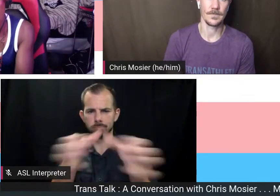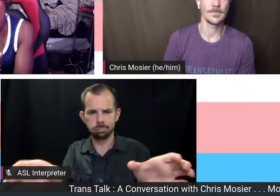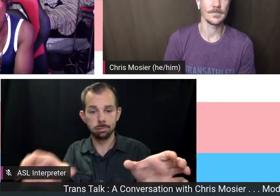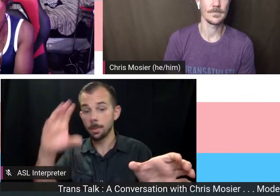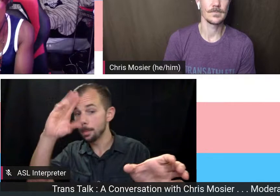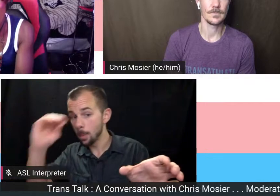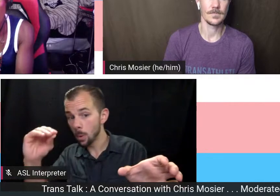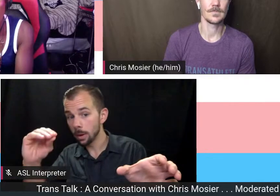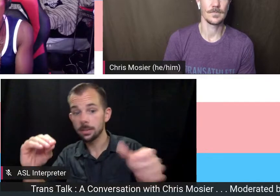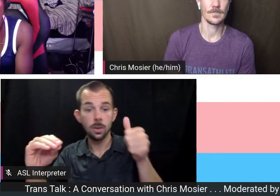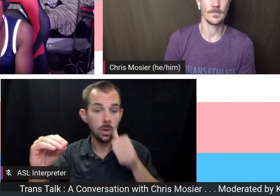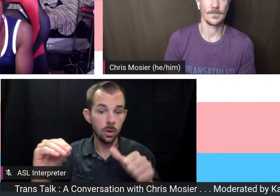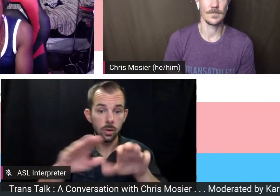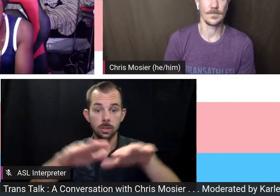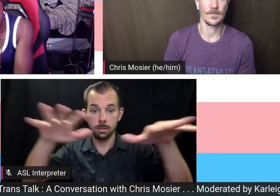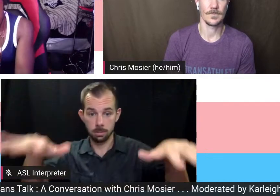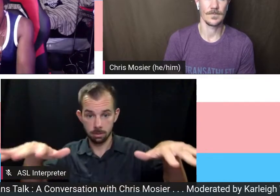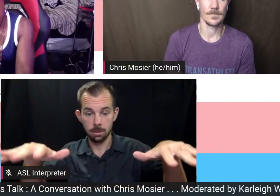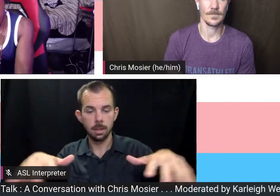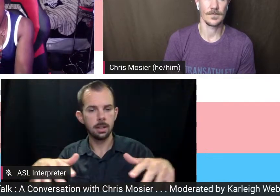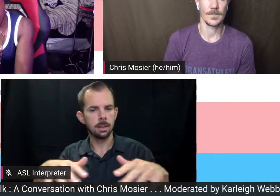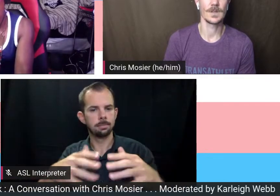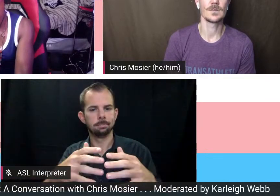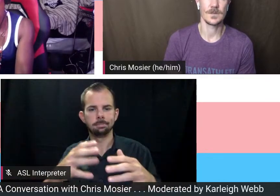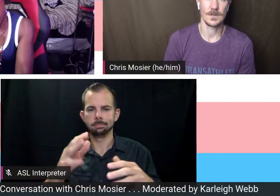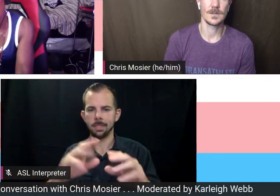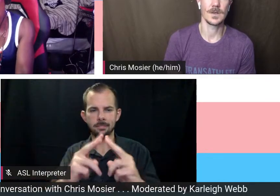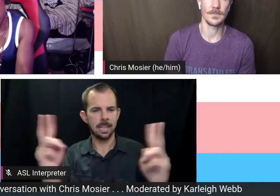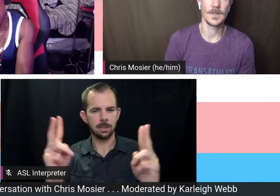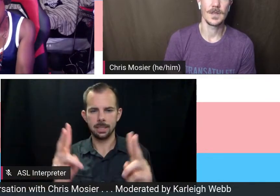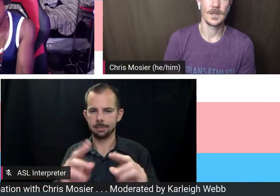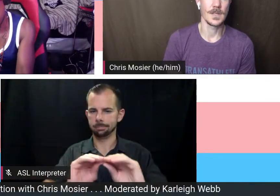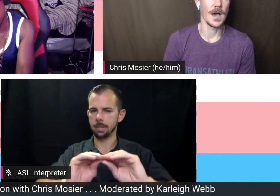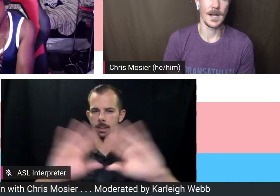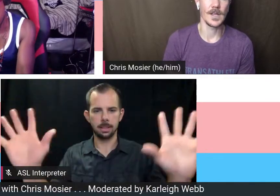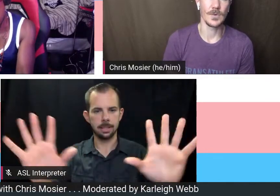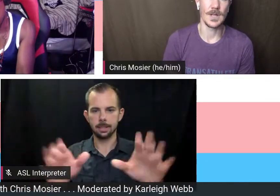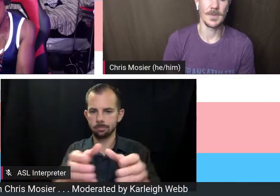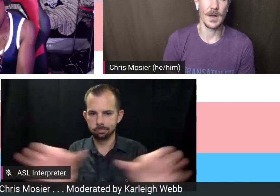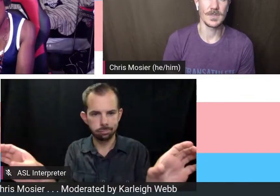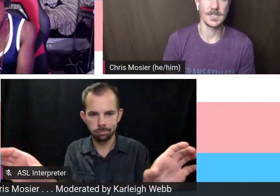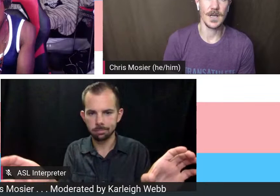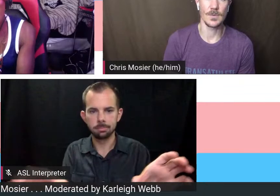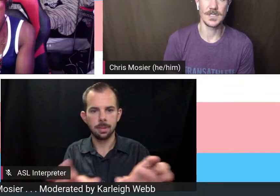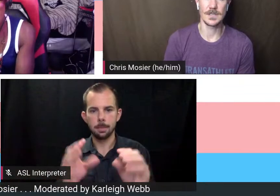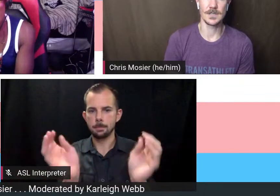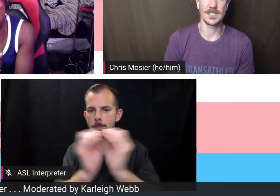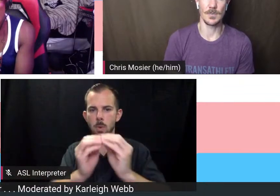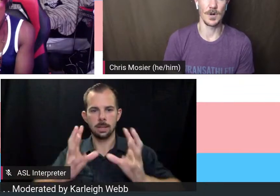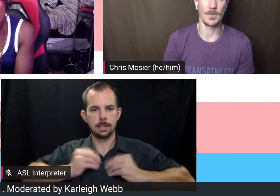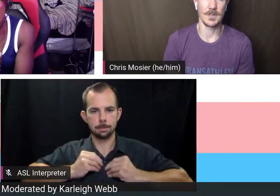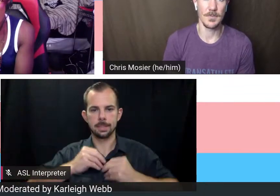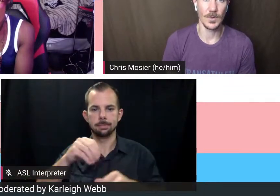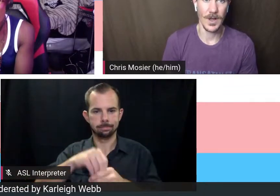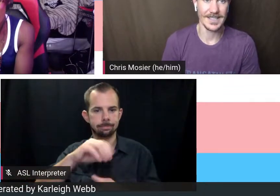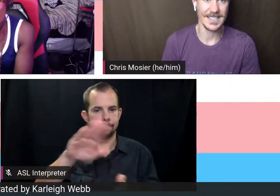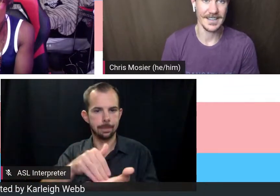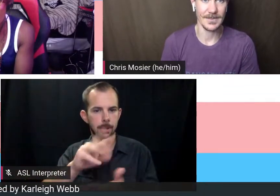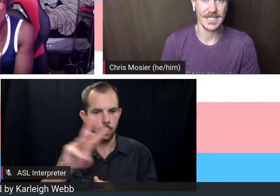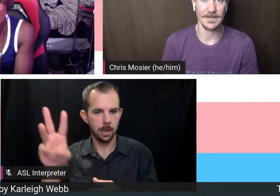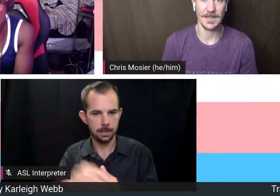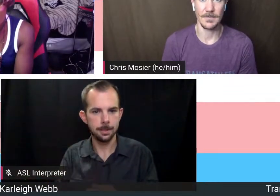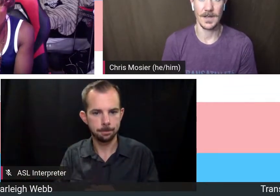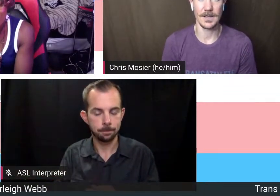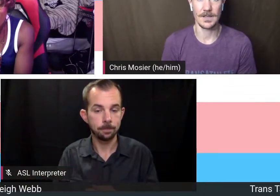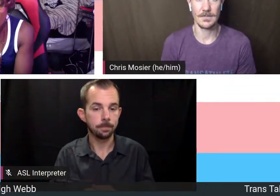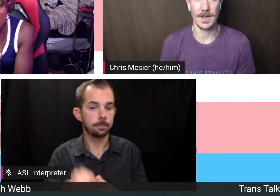bluntly stated, and it's a lot more out there, it seems. Yep. Yeah, and I agree. I mean, I was in a suburb in the Midwest, and